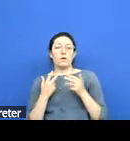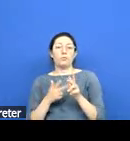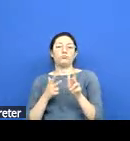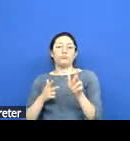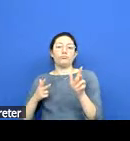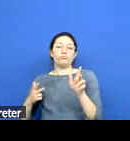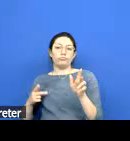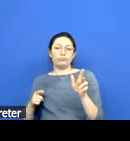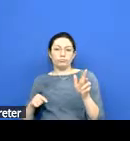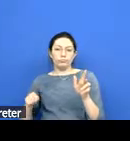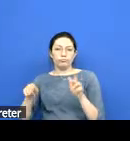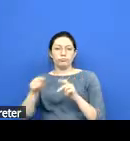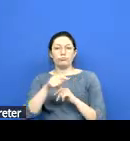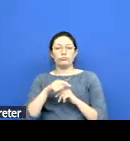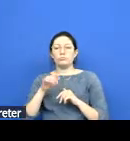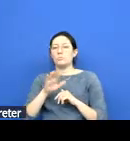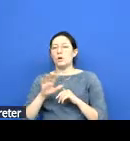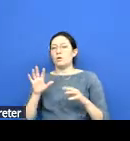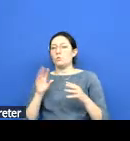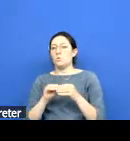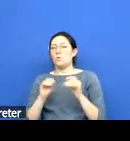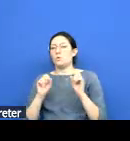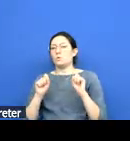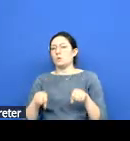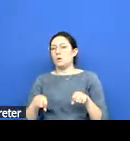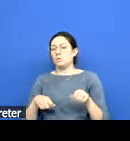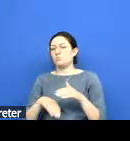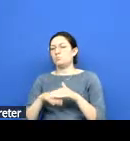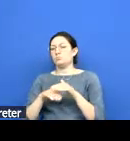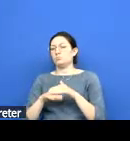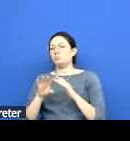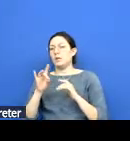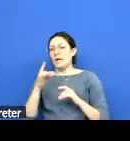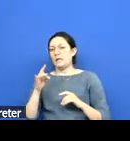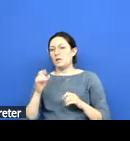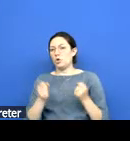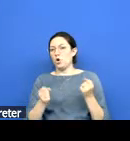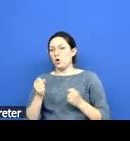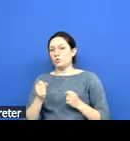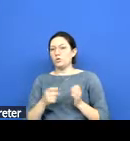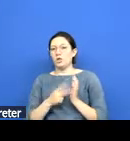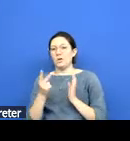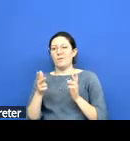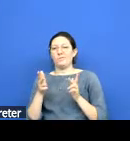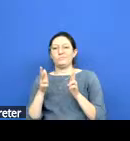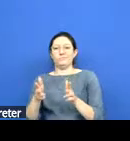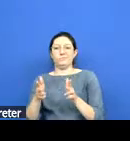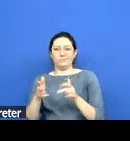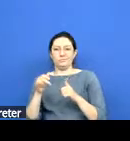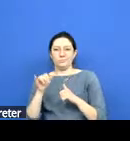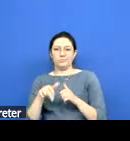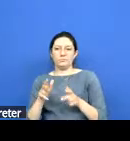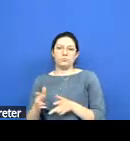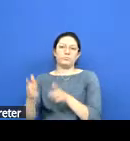queuing of about 18 cars in these double lane drive lanes that go around the